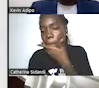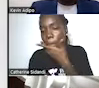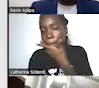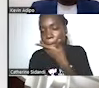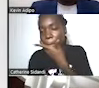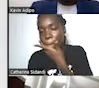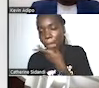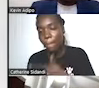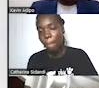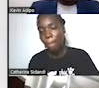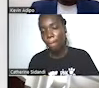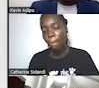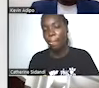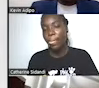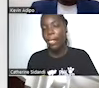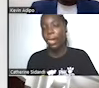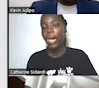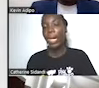The